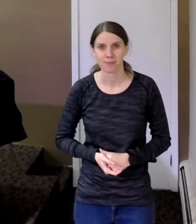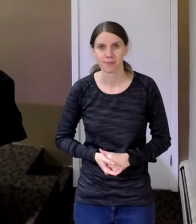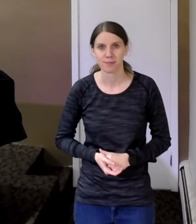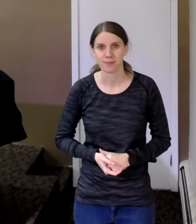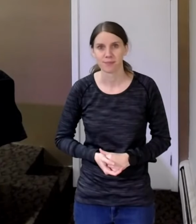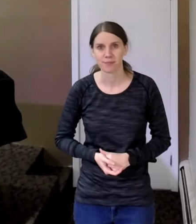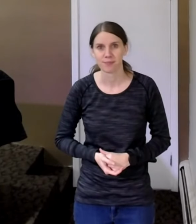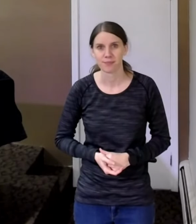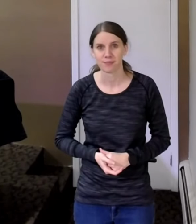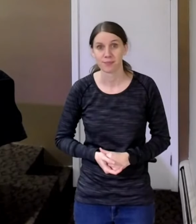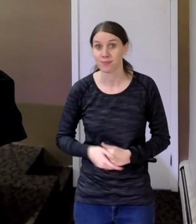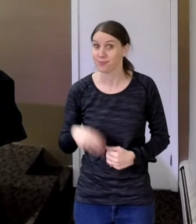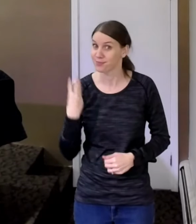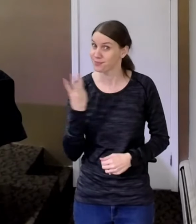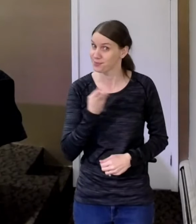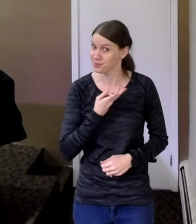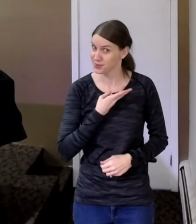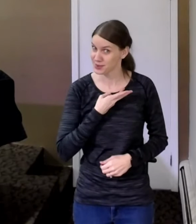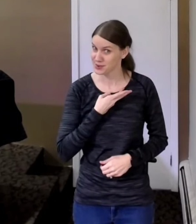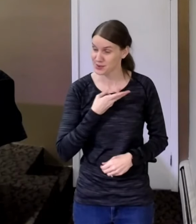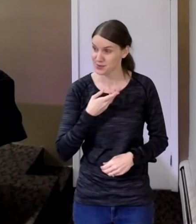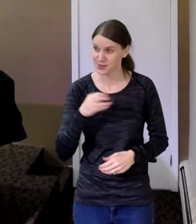Amen. We all participate.